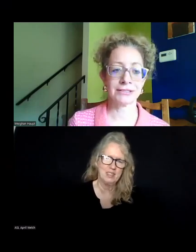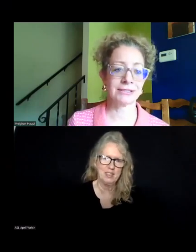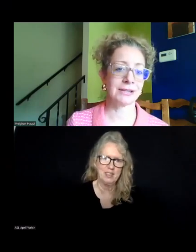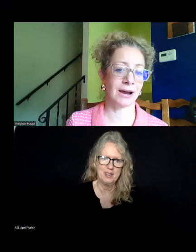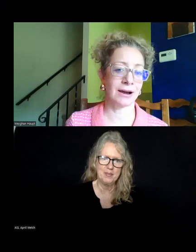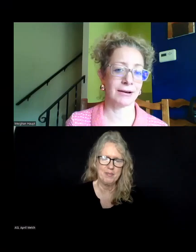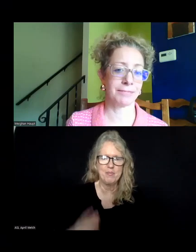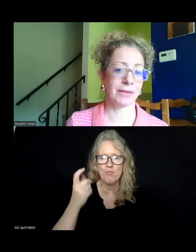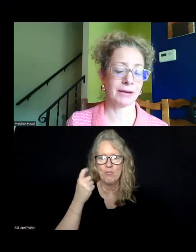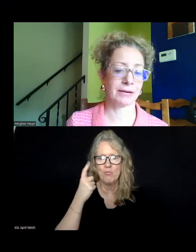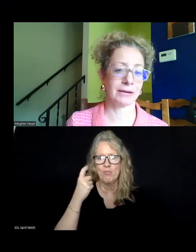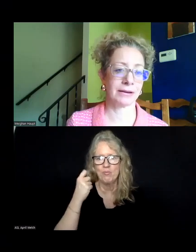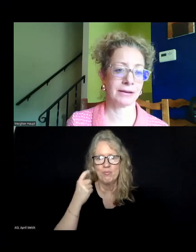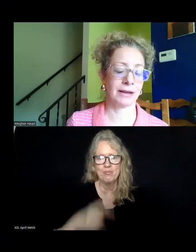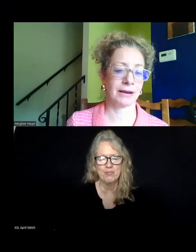Now, this is a